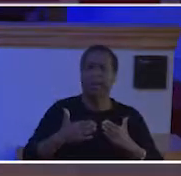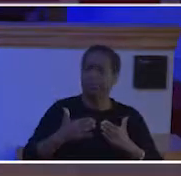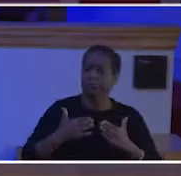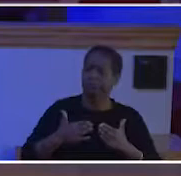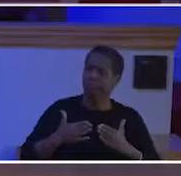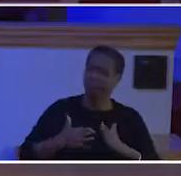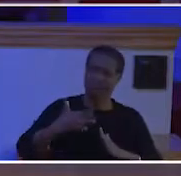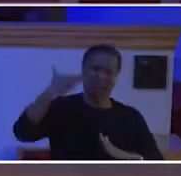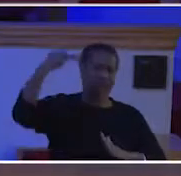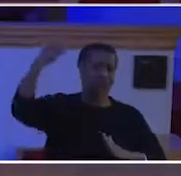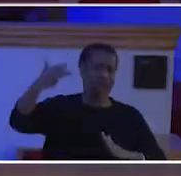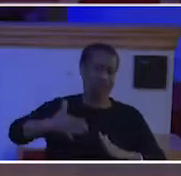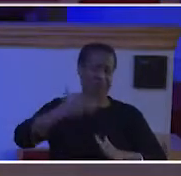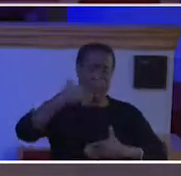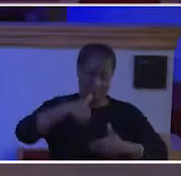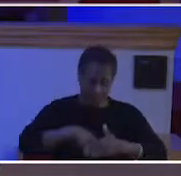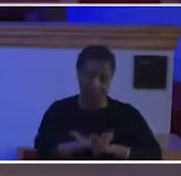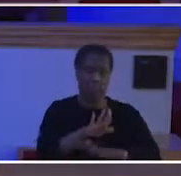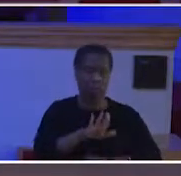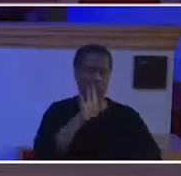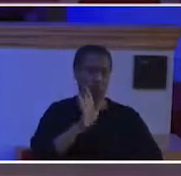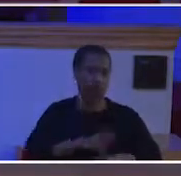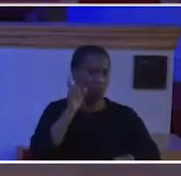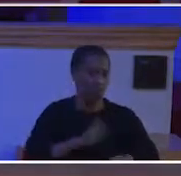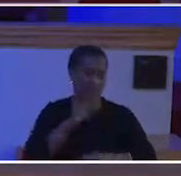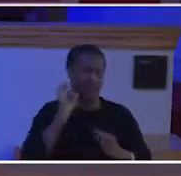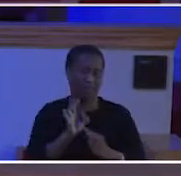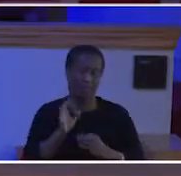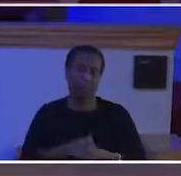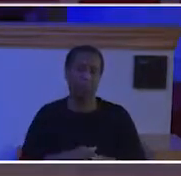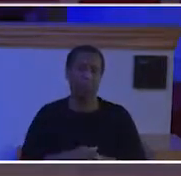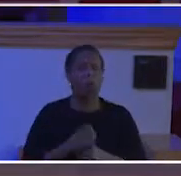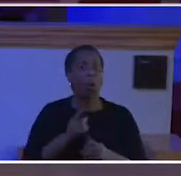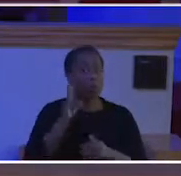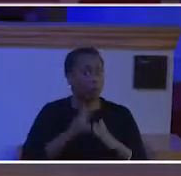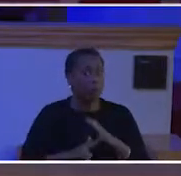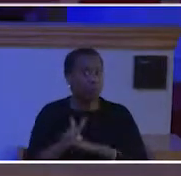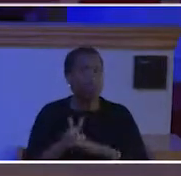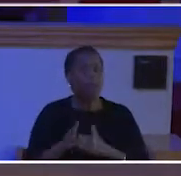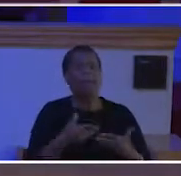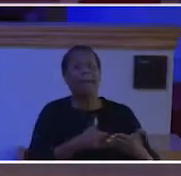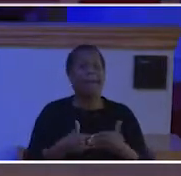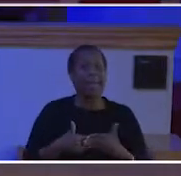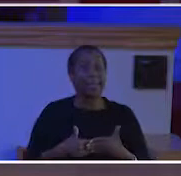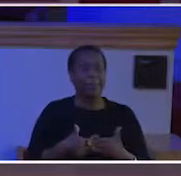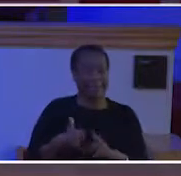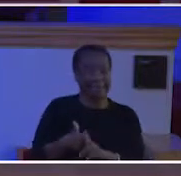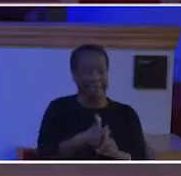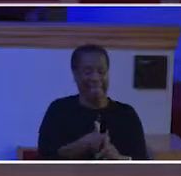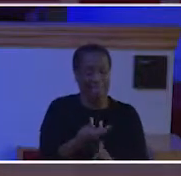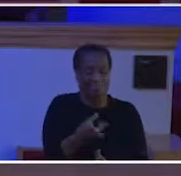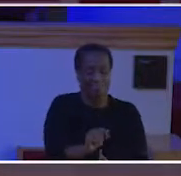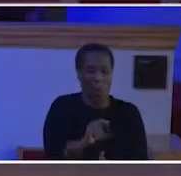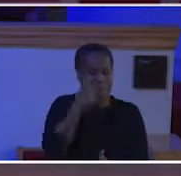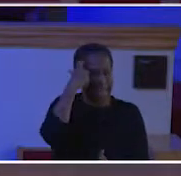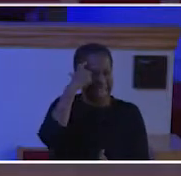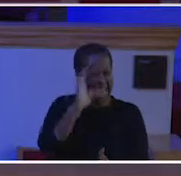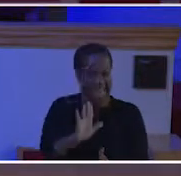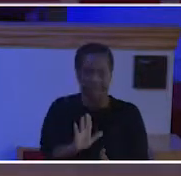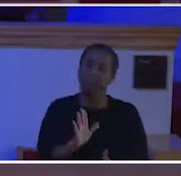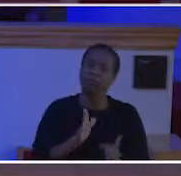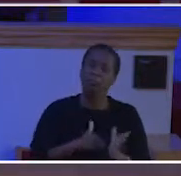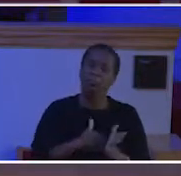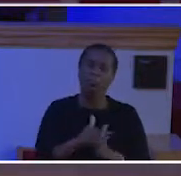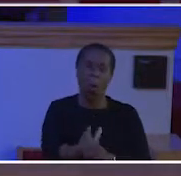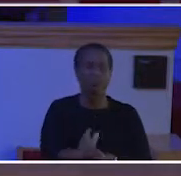are forecasted to come. And because babies seem to have a mind of their own, they